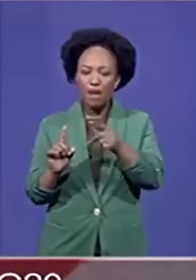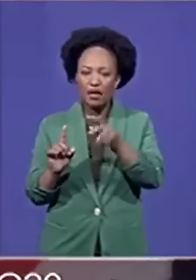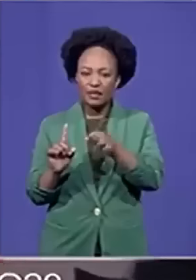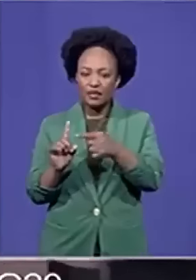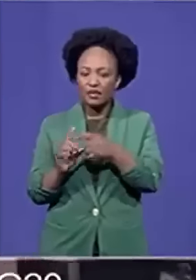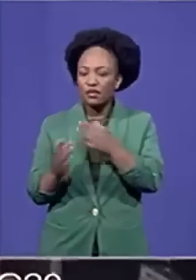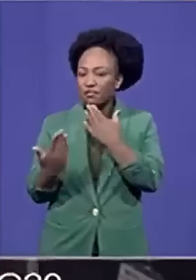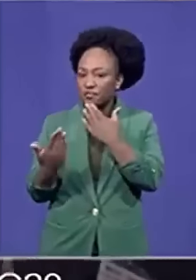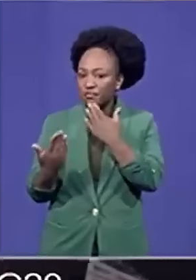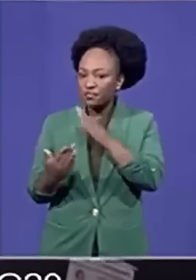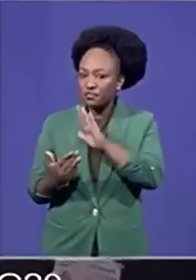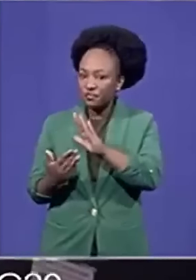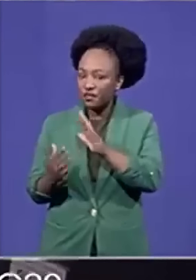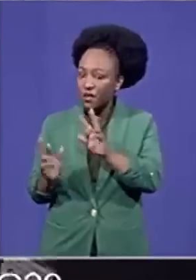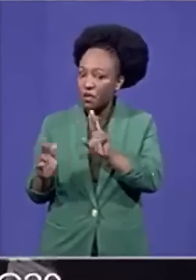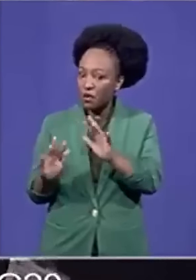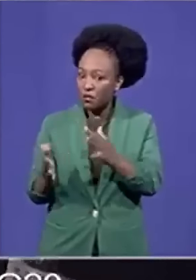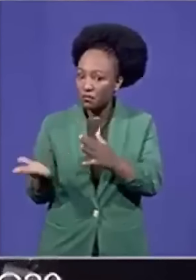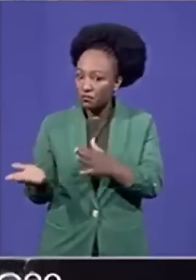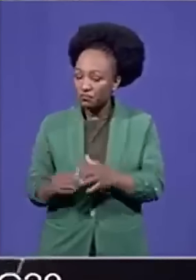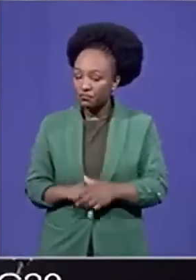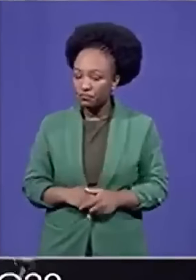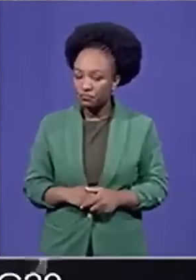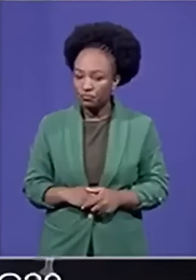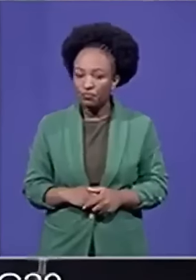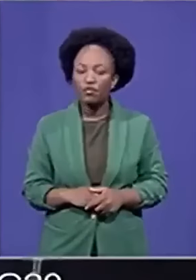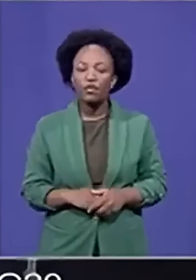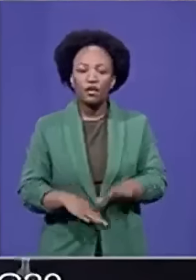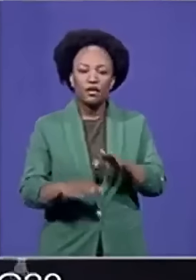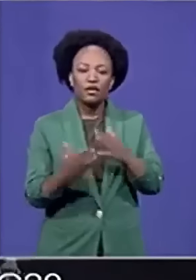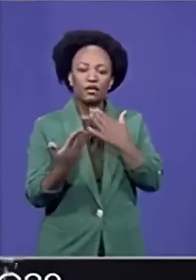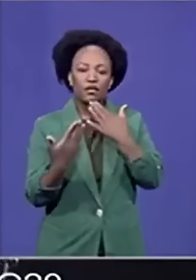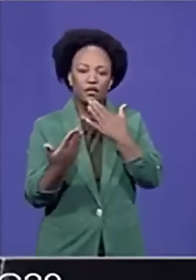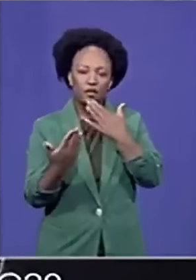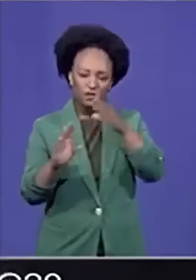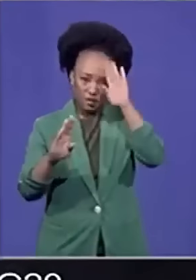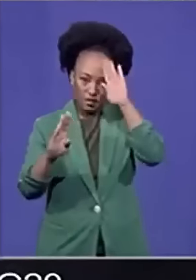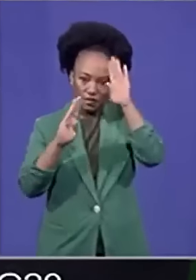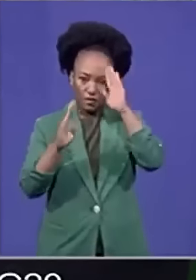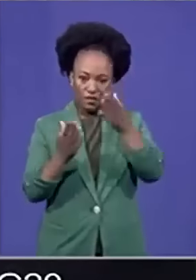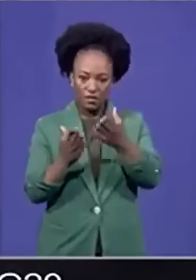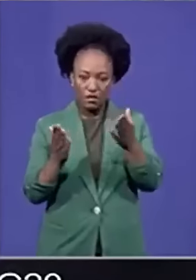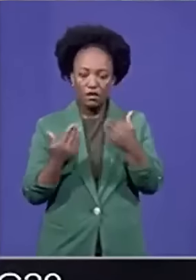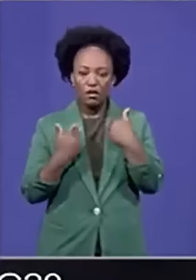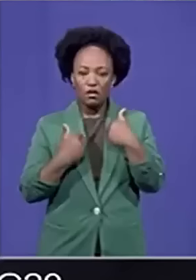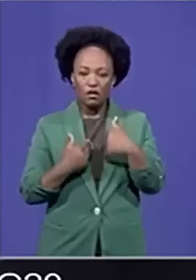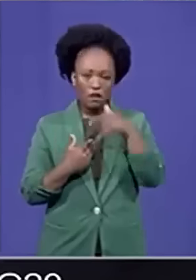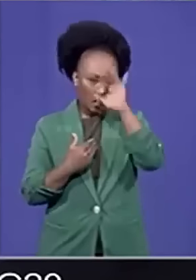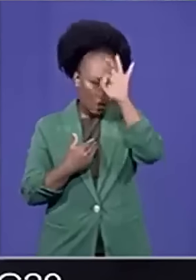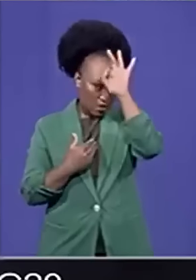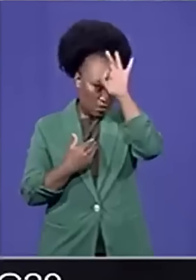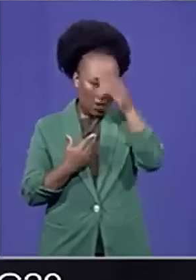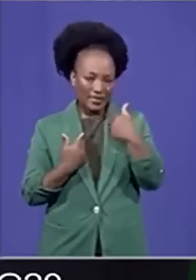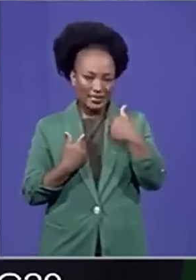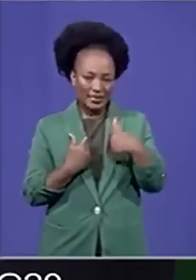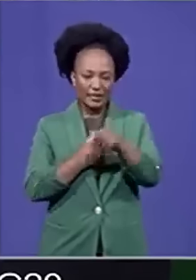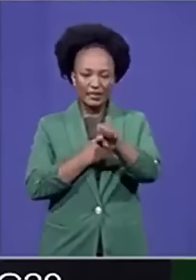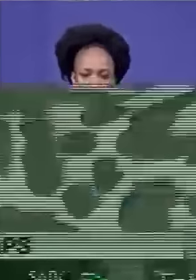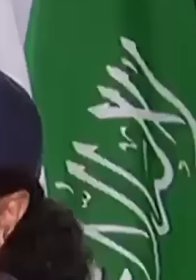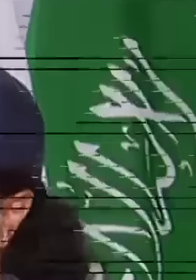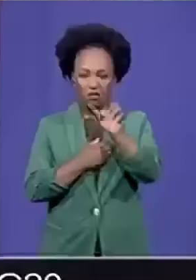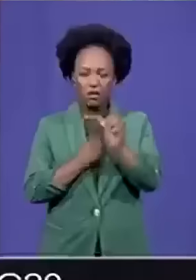le malalaotswe ho lokae lona jwalo ka sepolesa? Okay, a very good evening and thank you for the opportunity. Re sepodisa sa Afrika Borwa